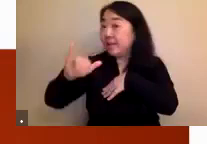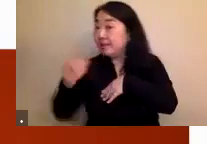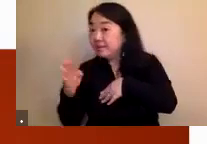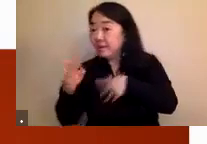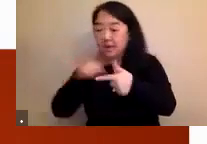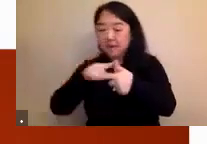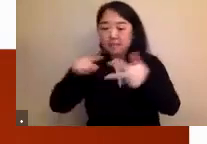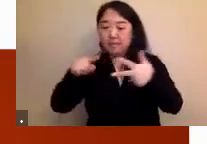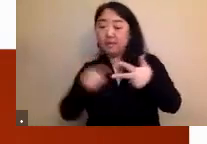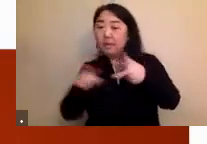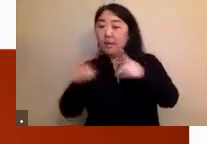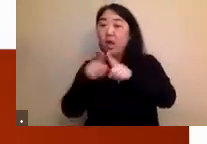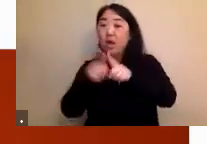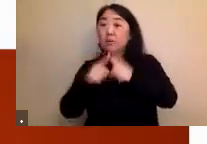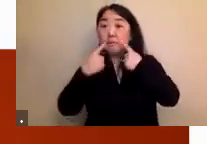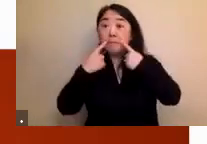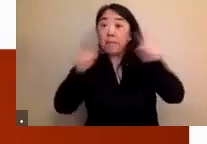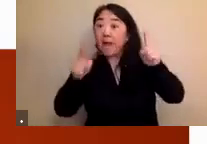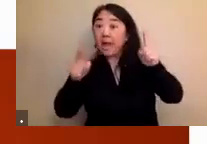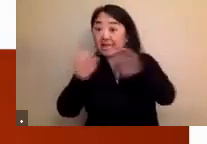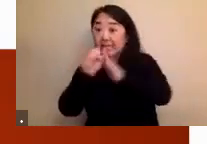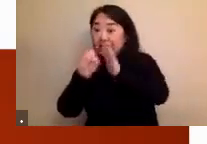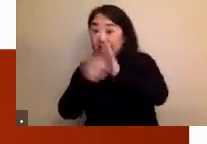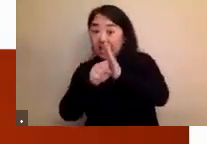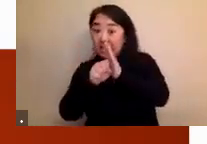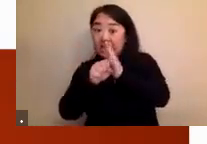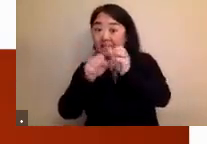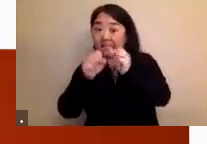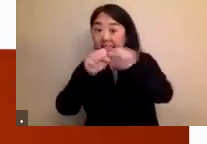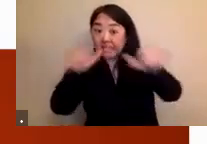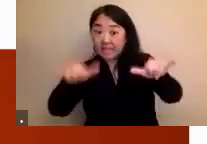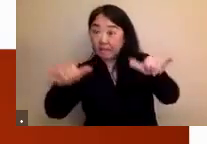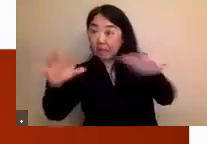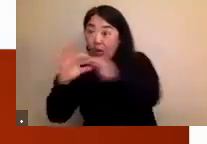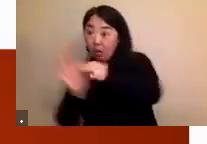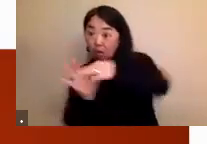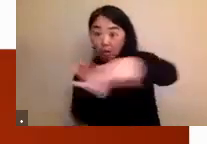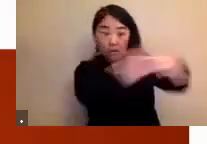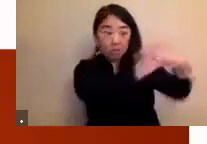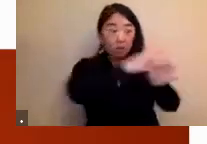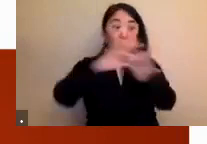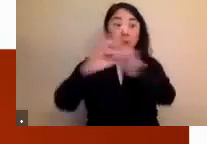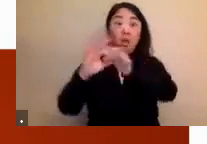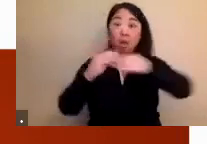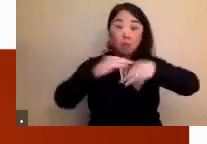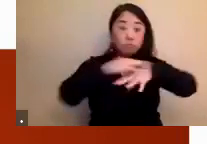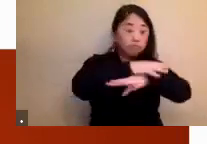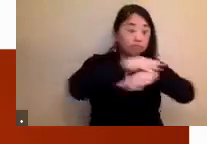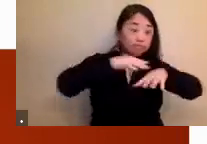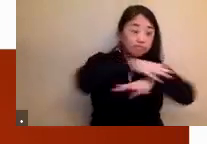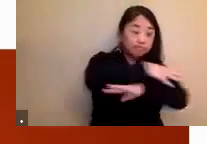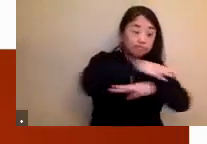these systems connected, it would be seamless and